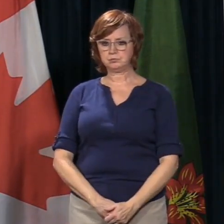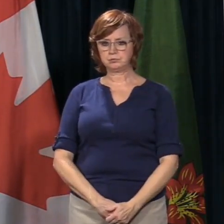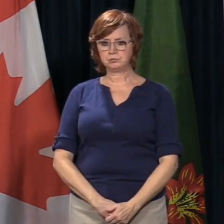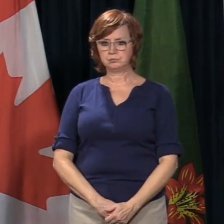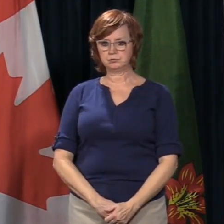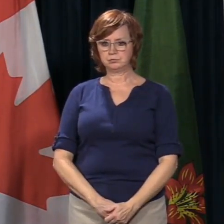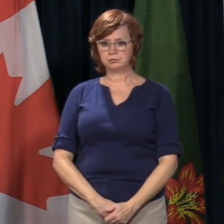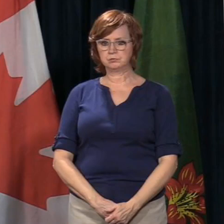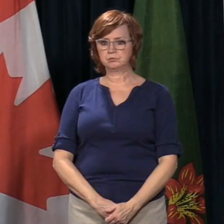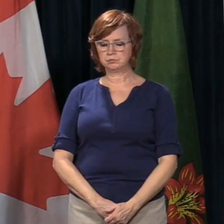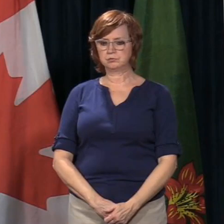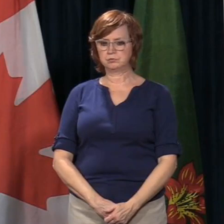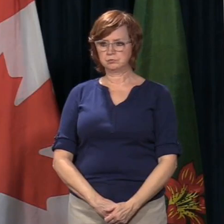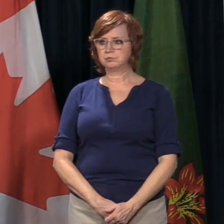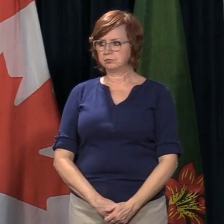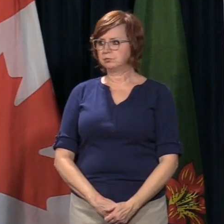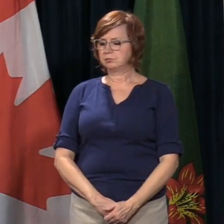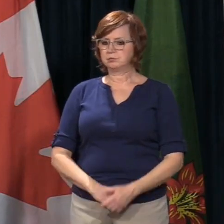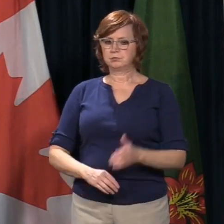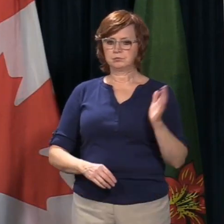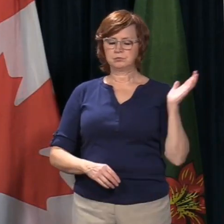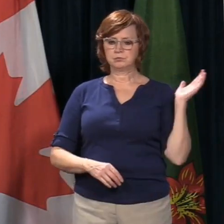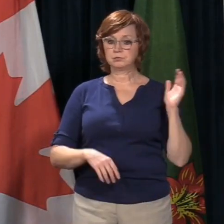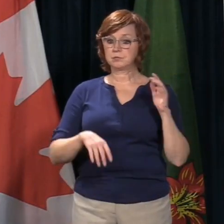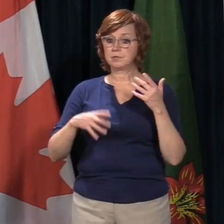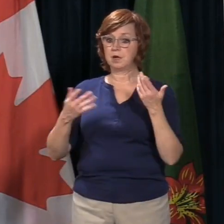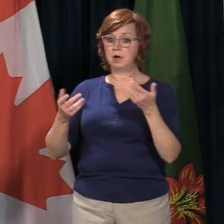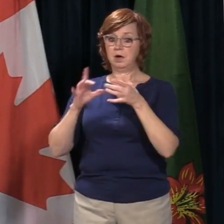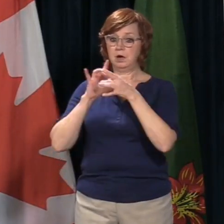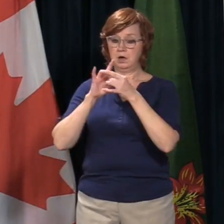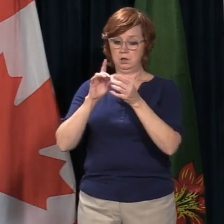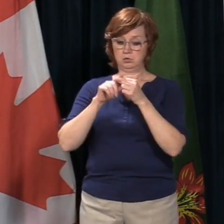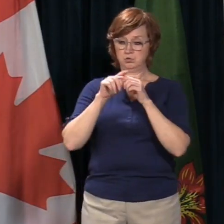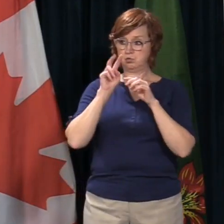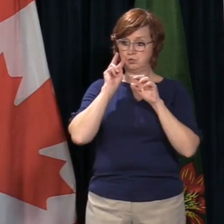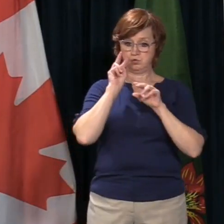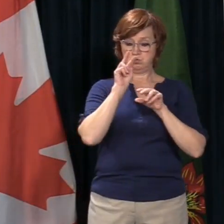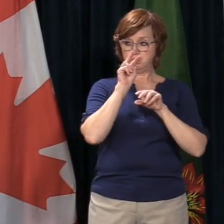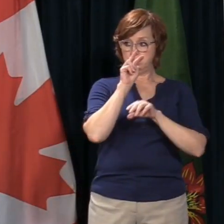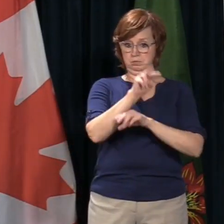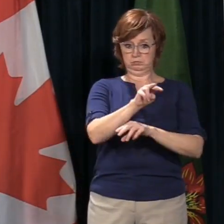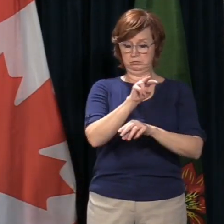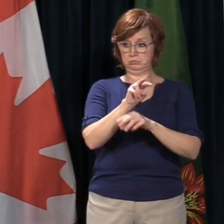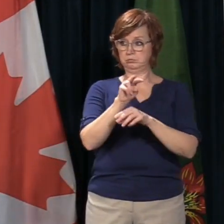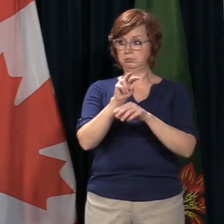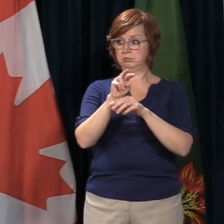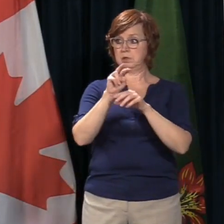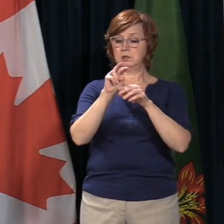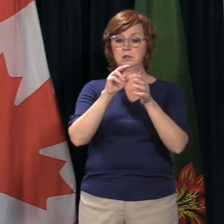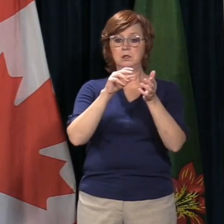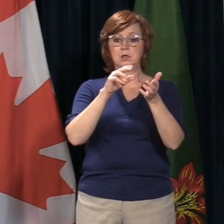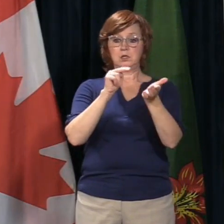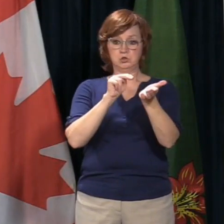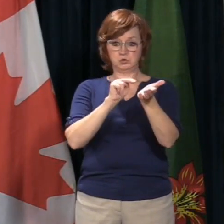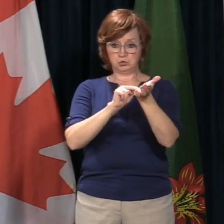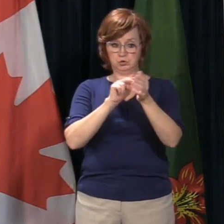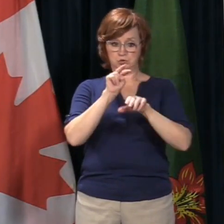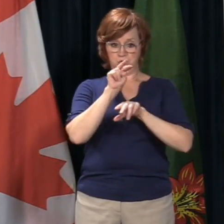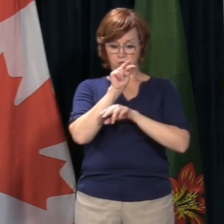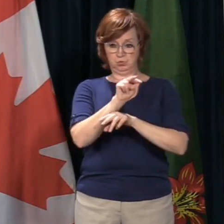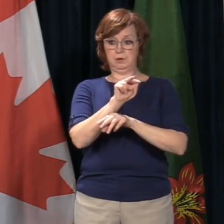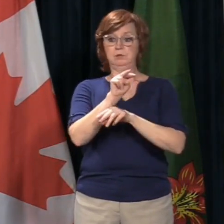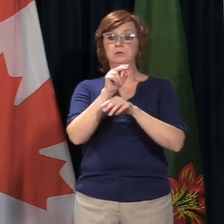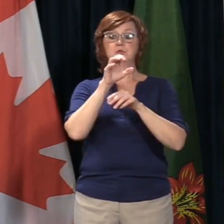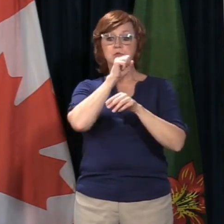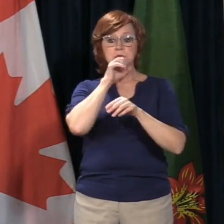Yeah. So with respect to reporting and monitoring long-term care outbreaks, that is something